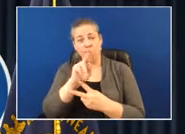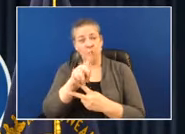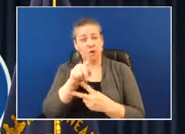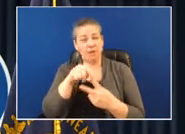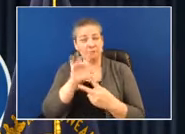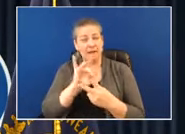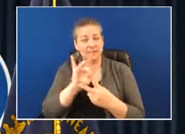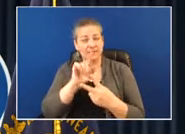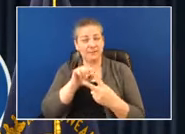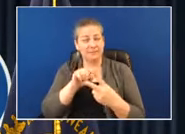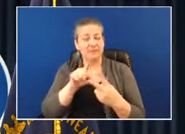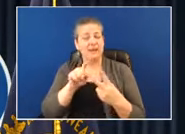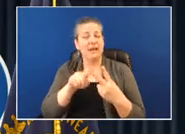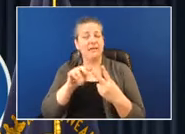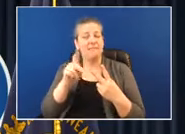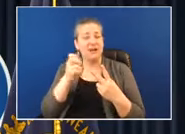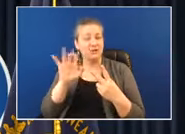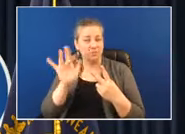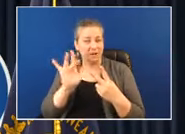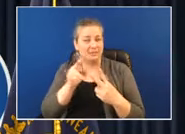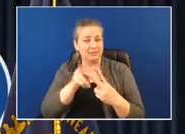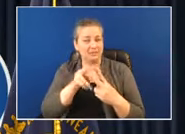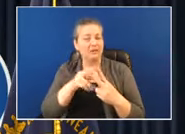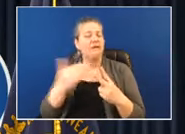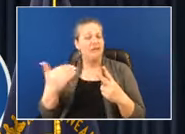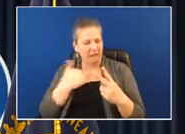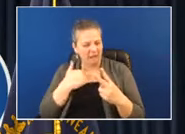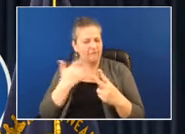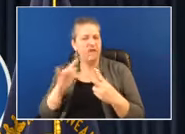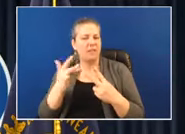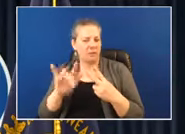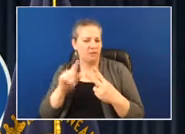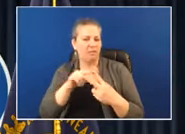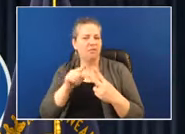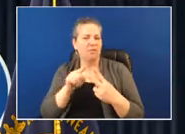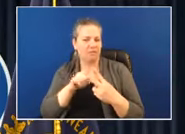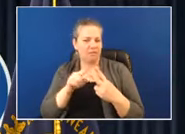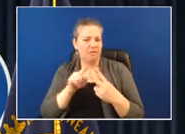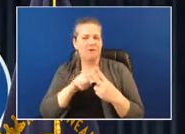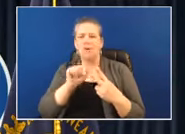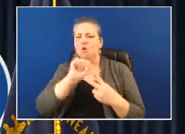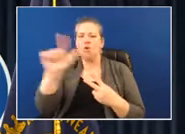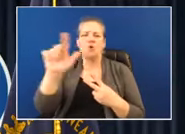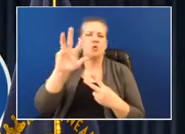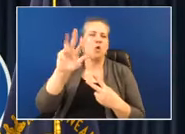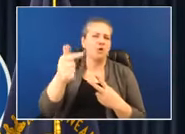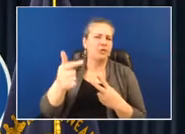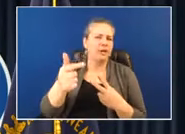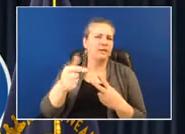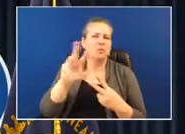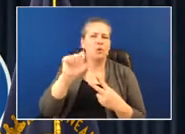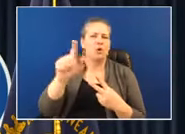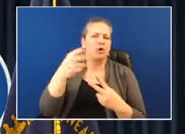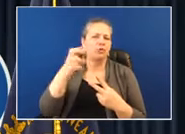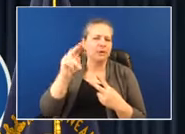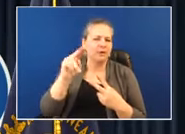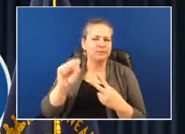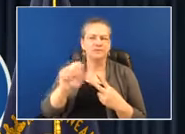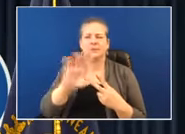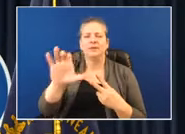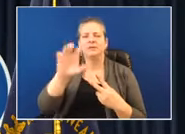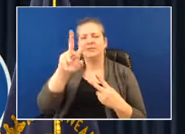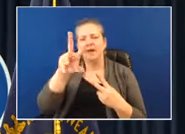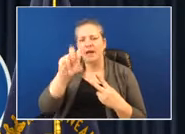Pfizer medication, are now available in nearly every Walgreens and most or many CVSs,